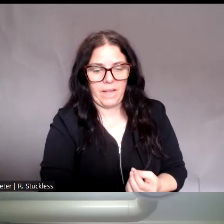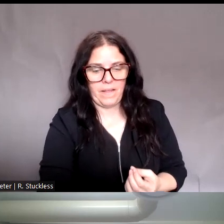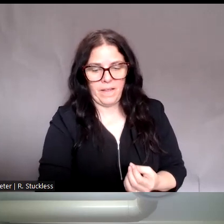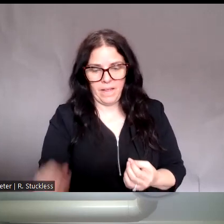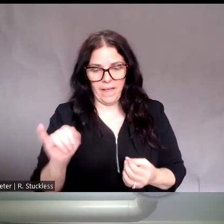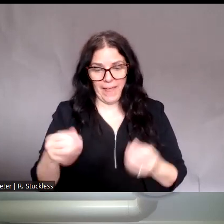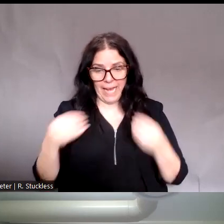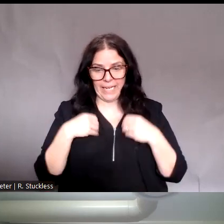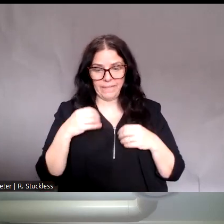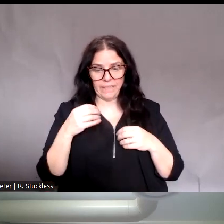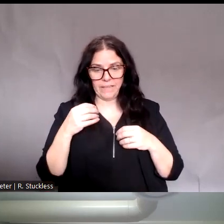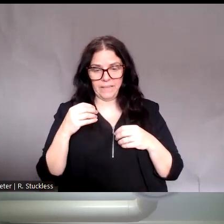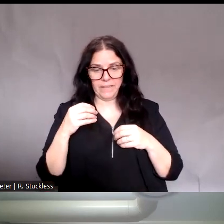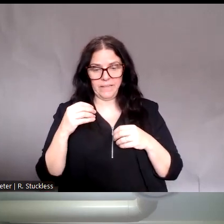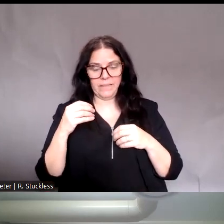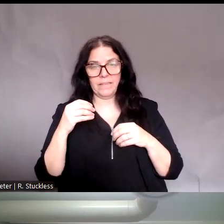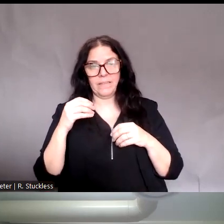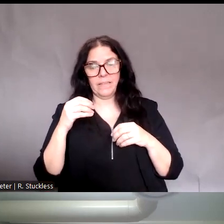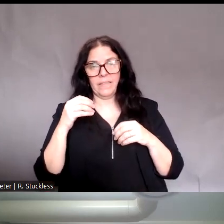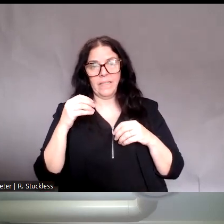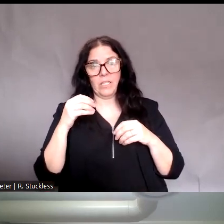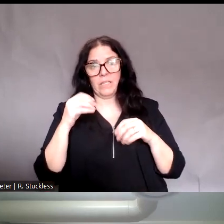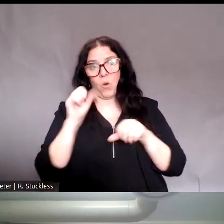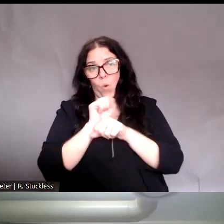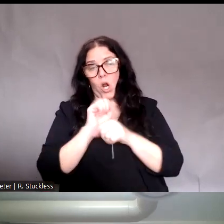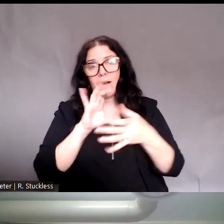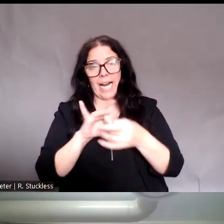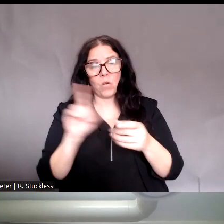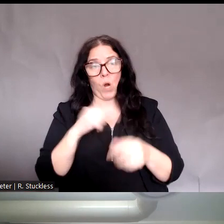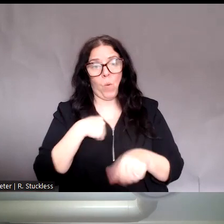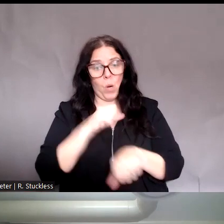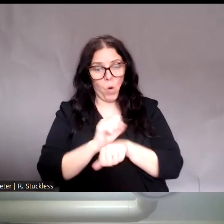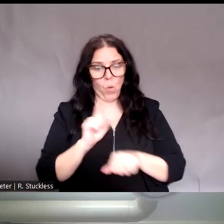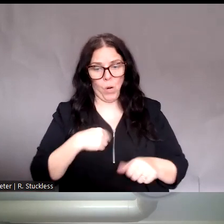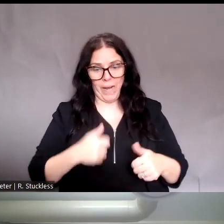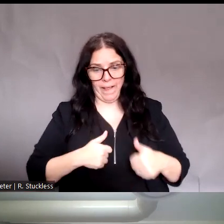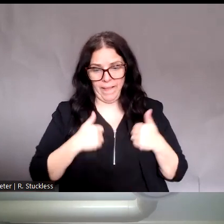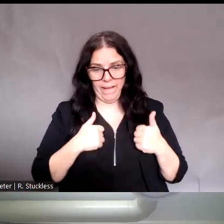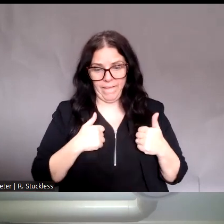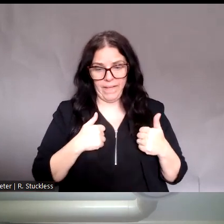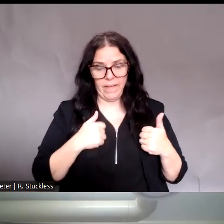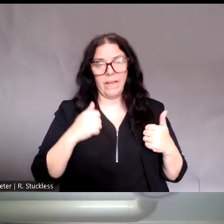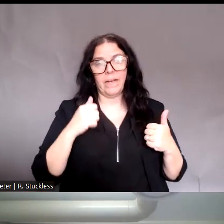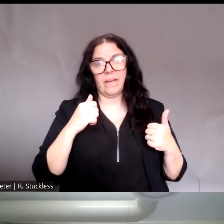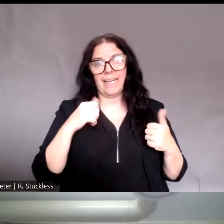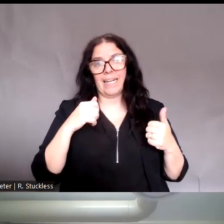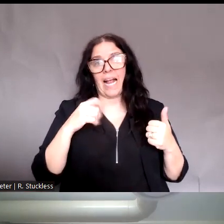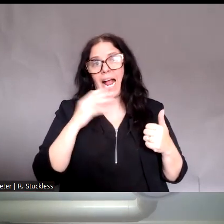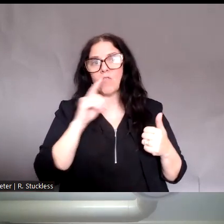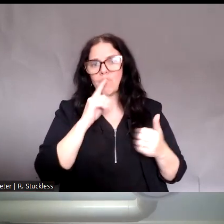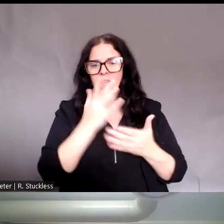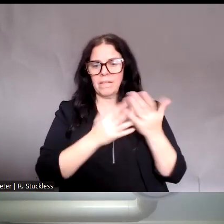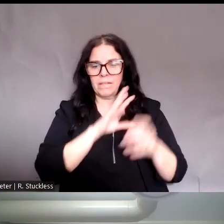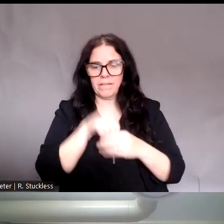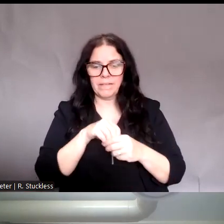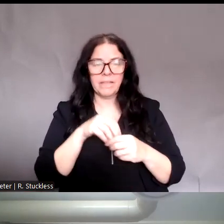support the communities where we work and where we live, in getting our fingers into parts of the community that we haven't been in